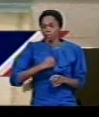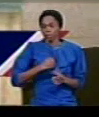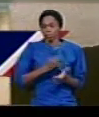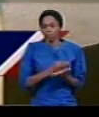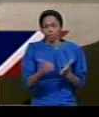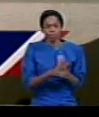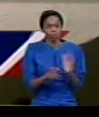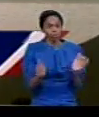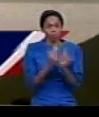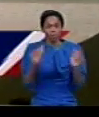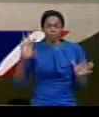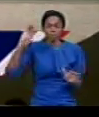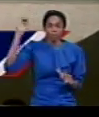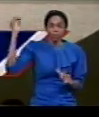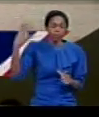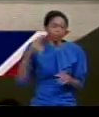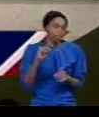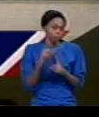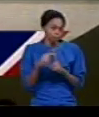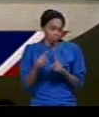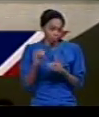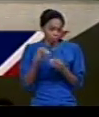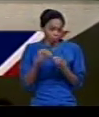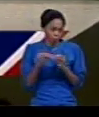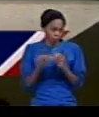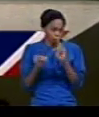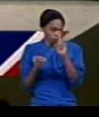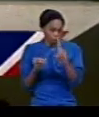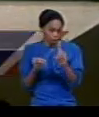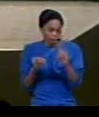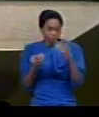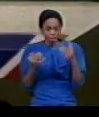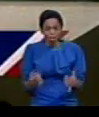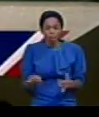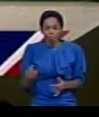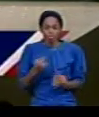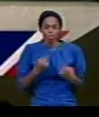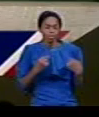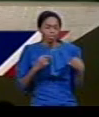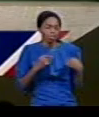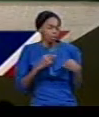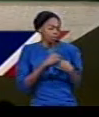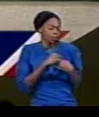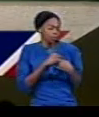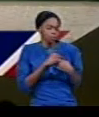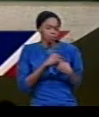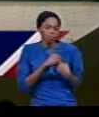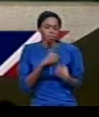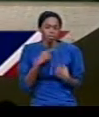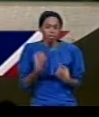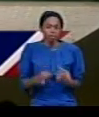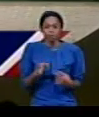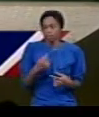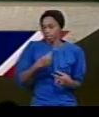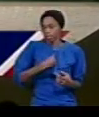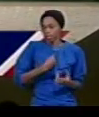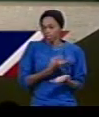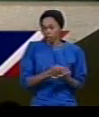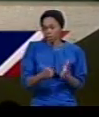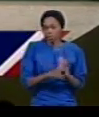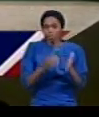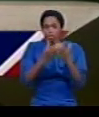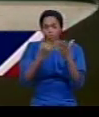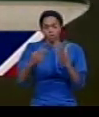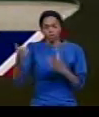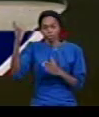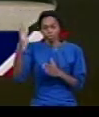grace. Look at number one. Number one, the guilt of the self-righteous before God. The